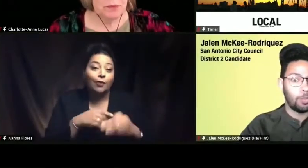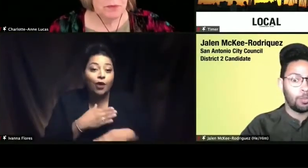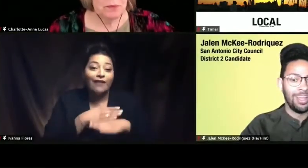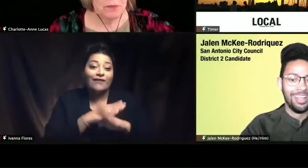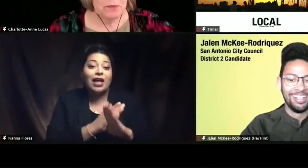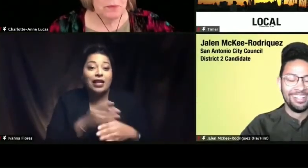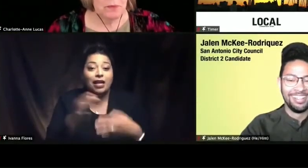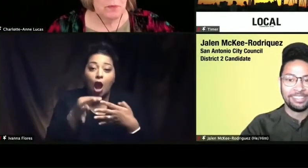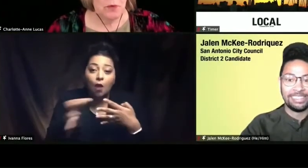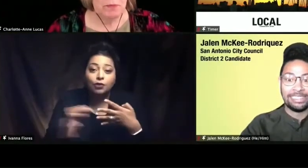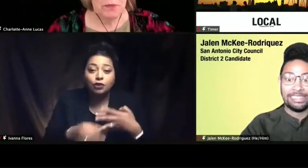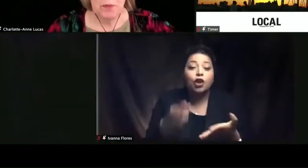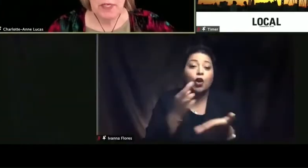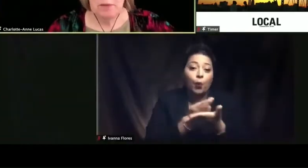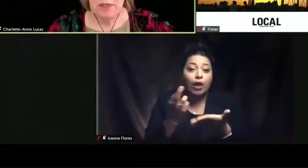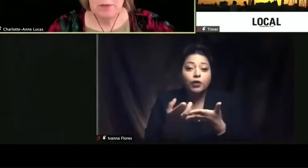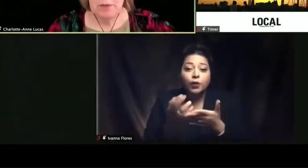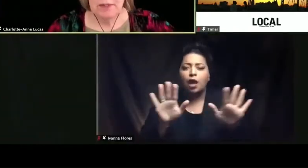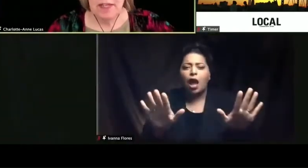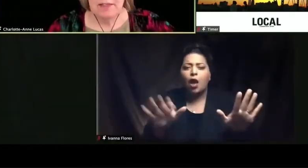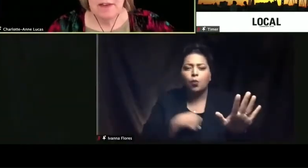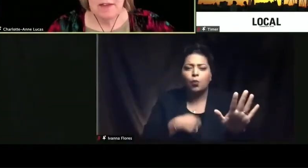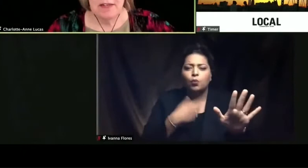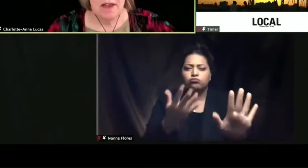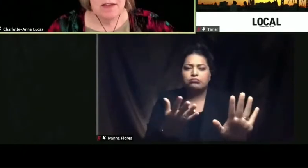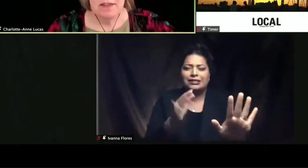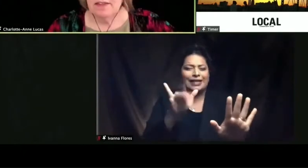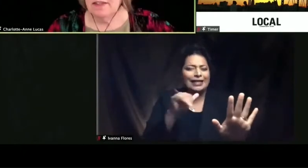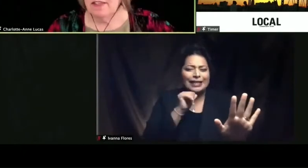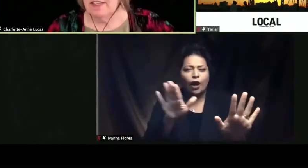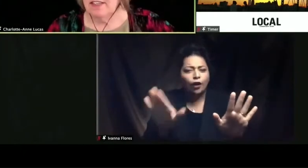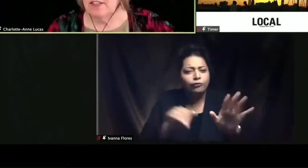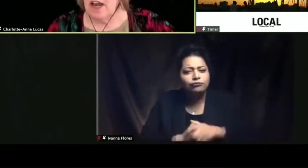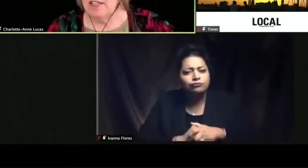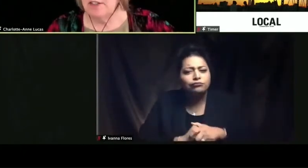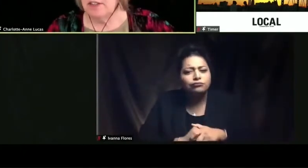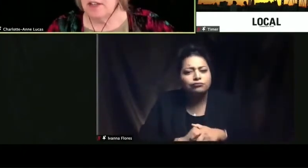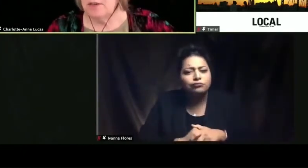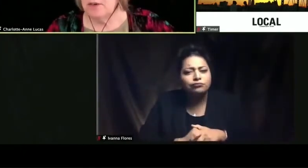options, resources, work. Wait a minute. That's not Neka.